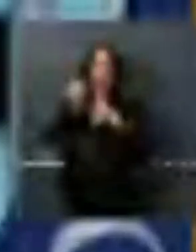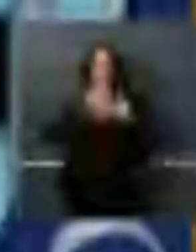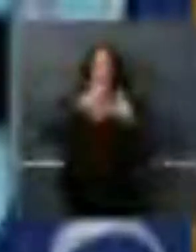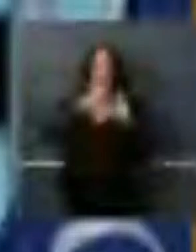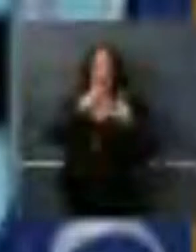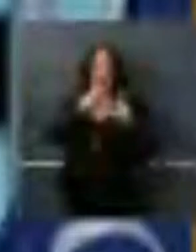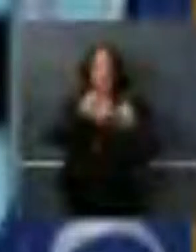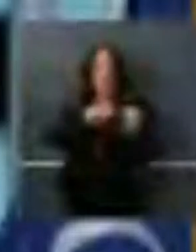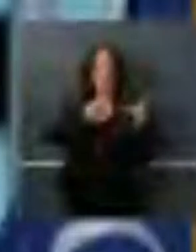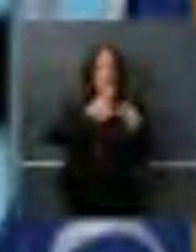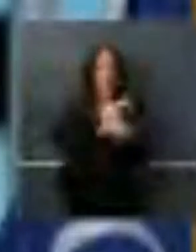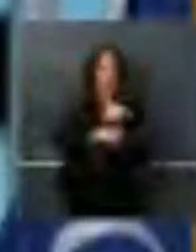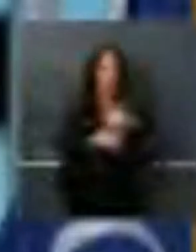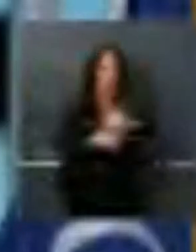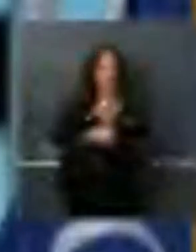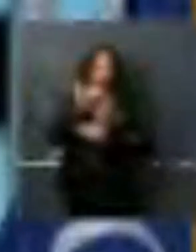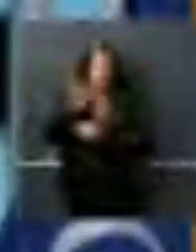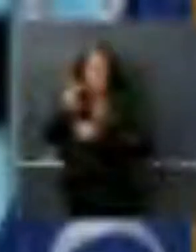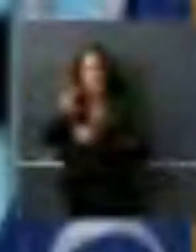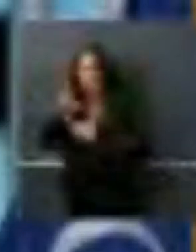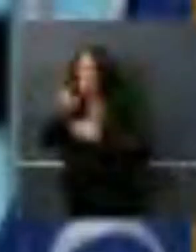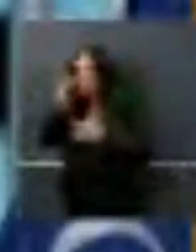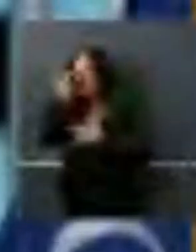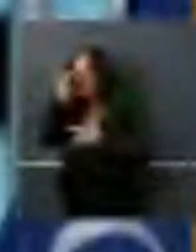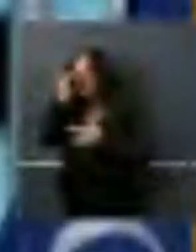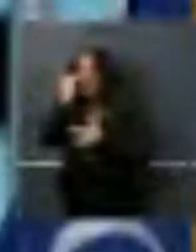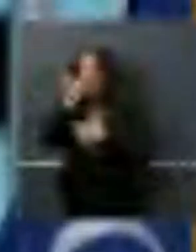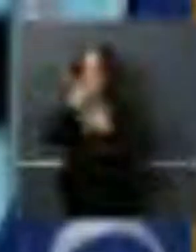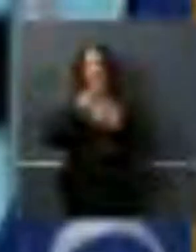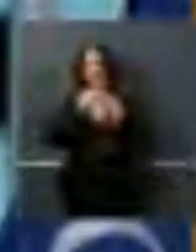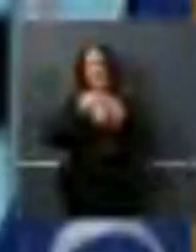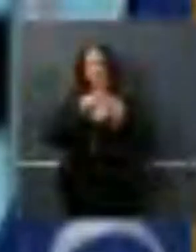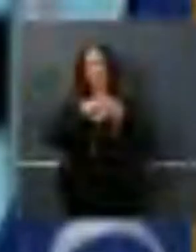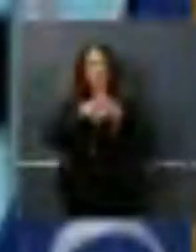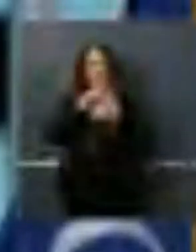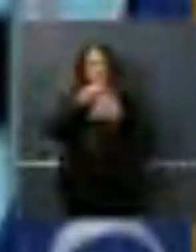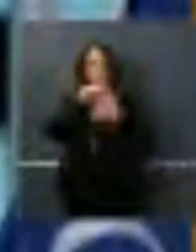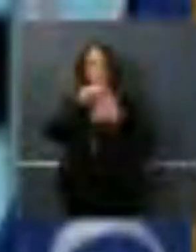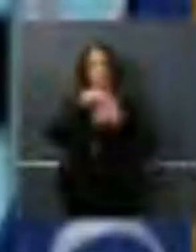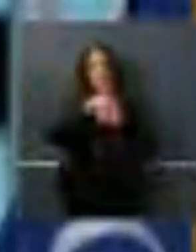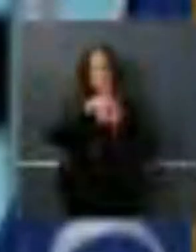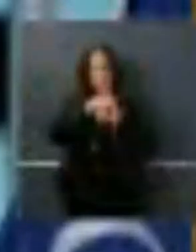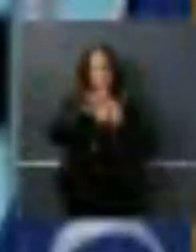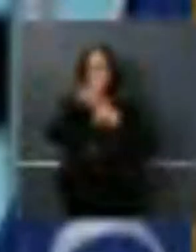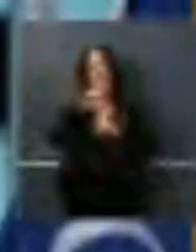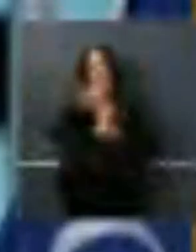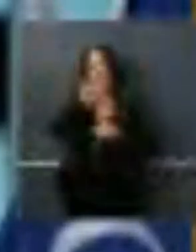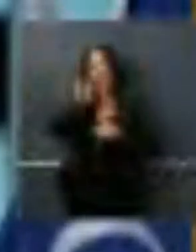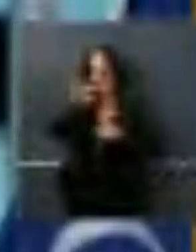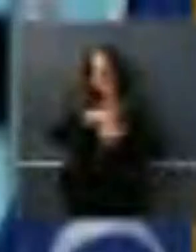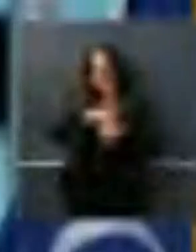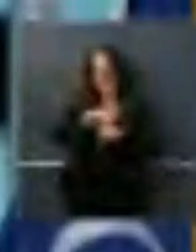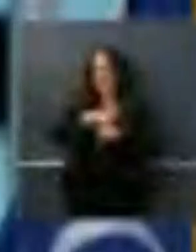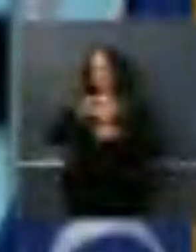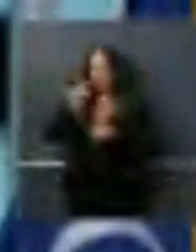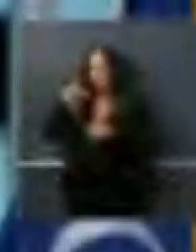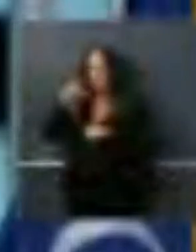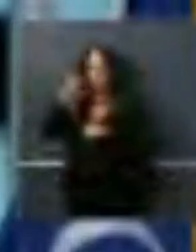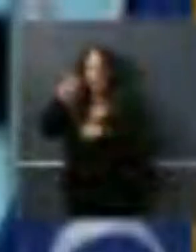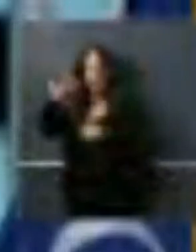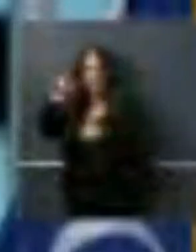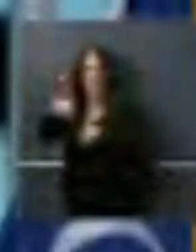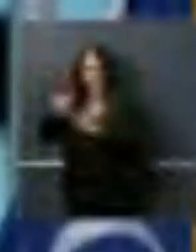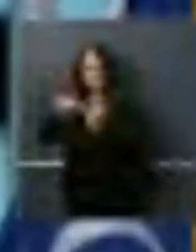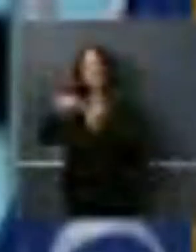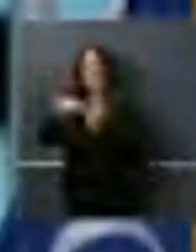today. Hospitalizations down 0.4% and 1.2% decline in ICUs. But